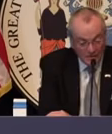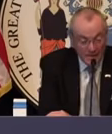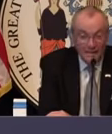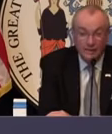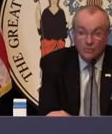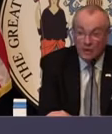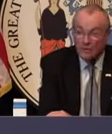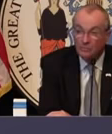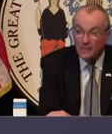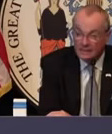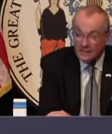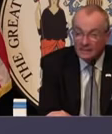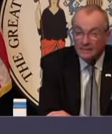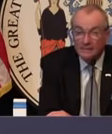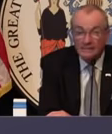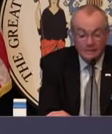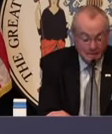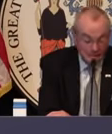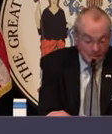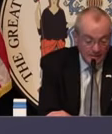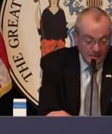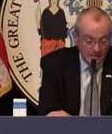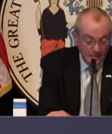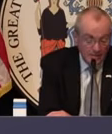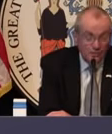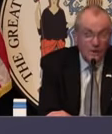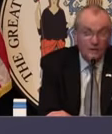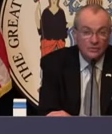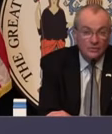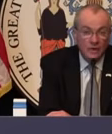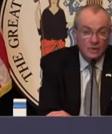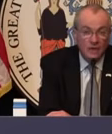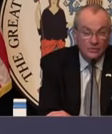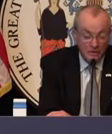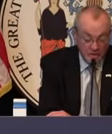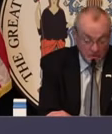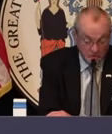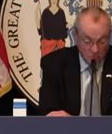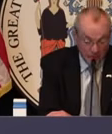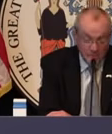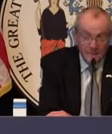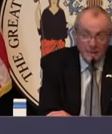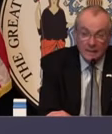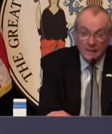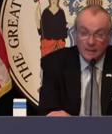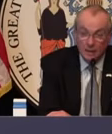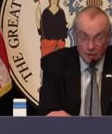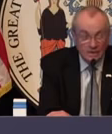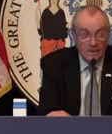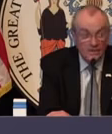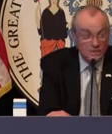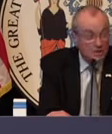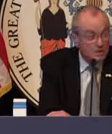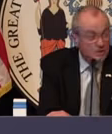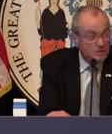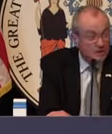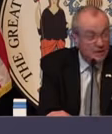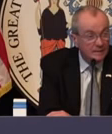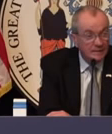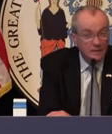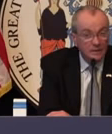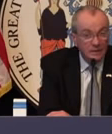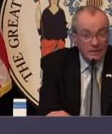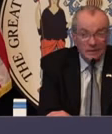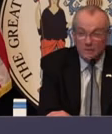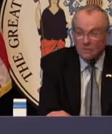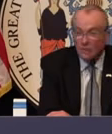case about that, as well as Montana, as well as in Colorado's case this morning. Good conversations.